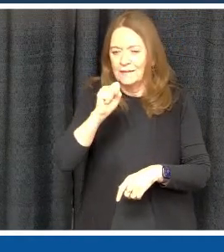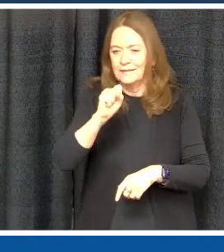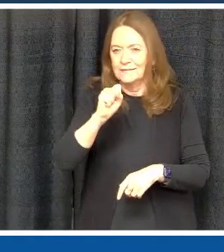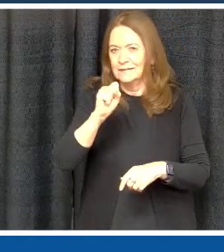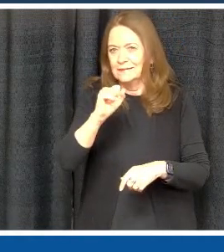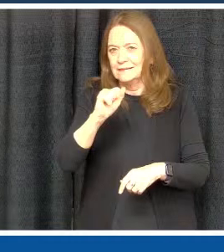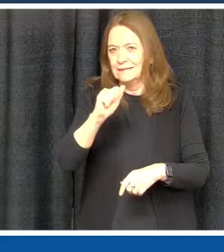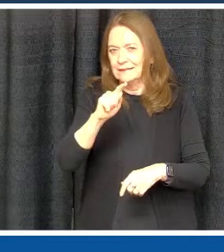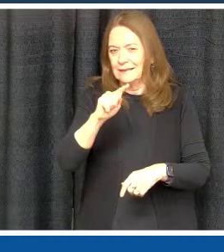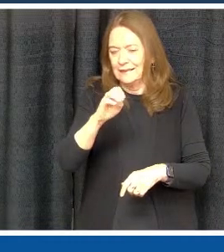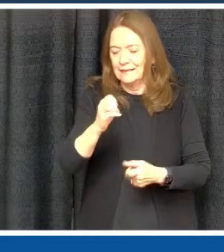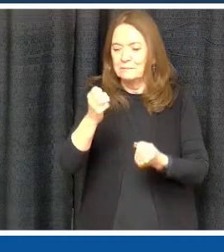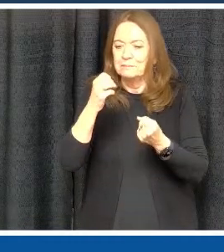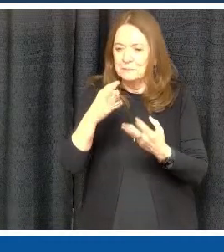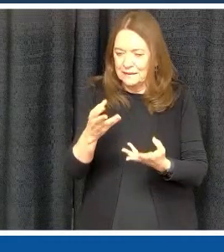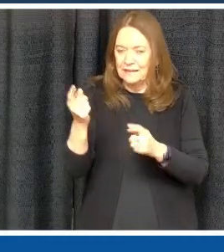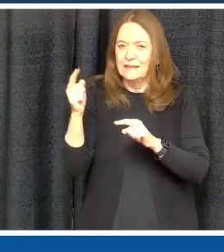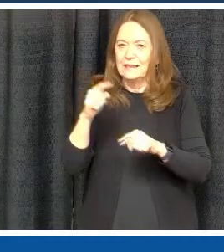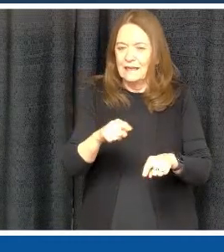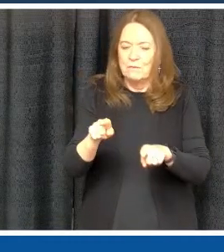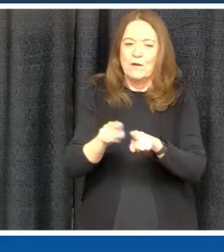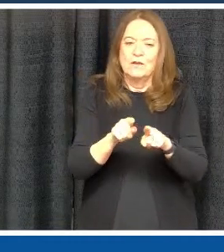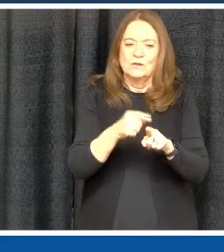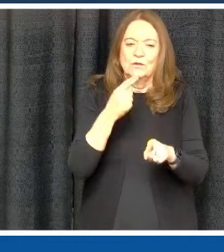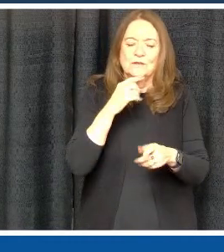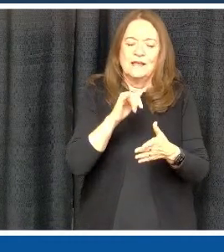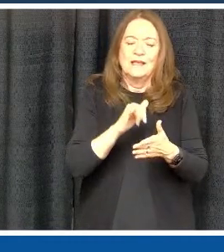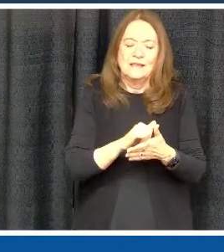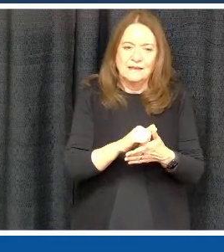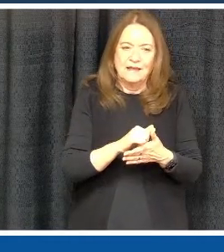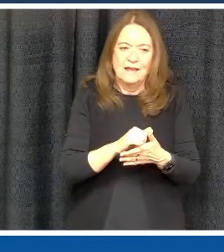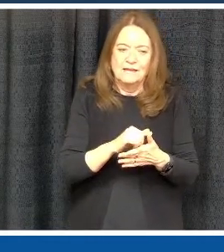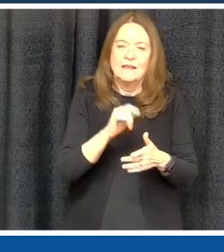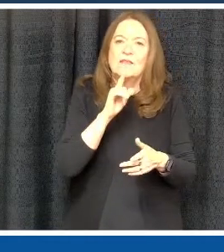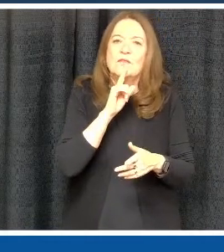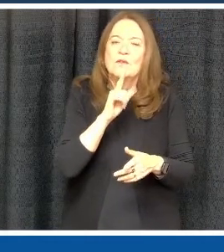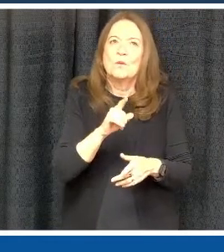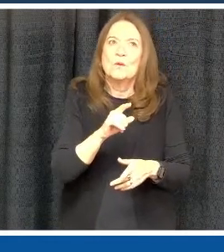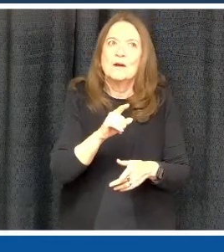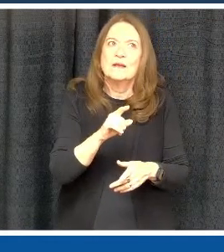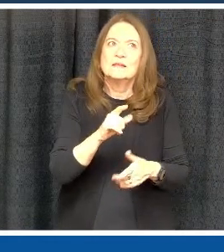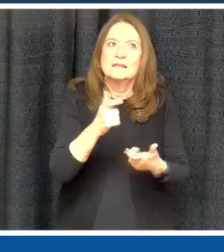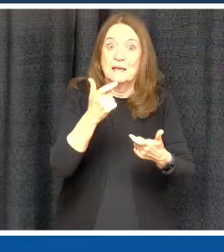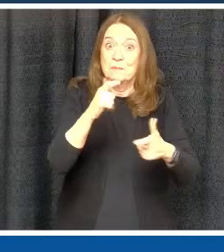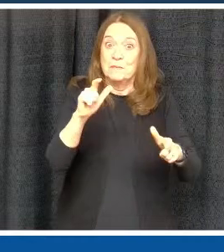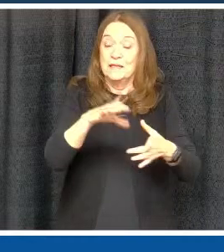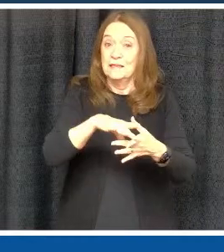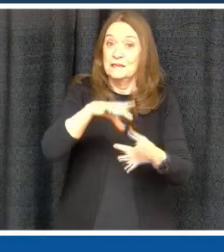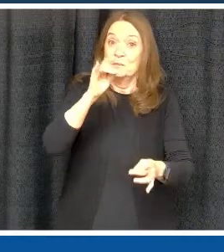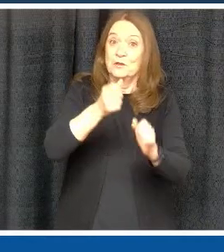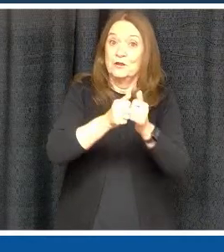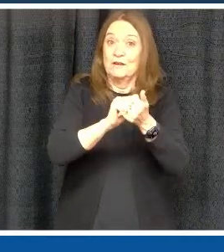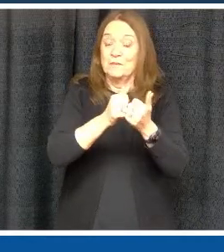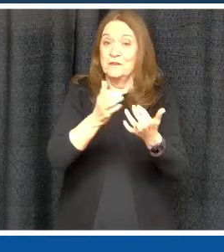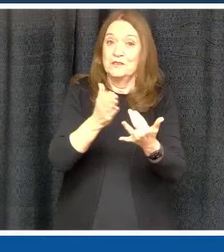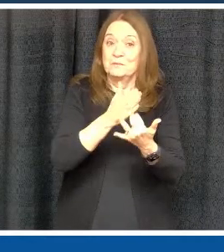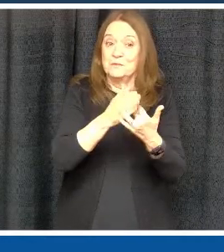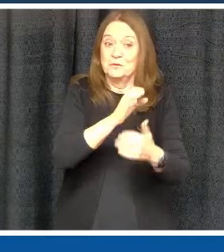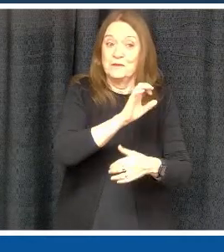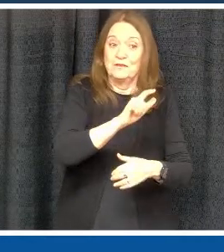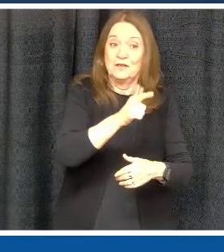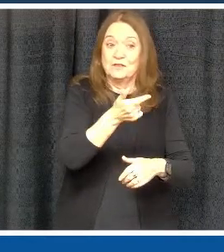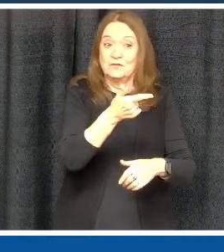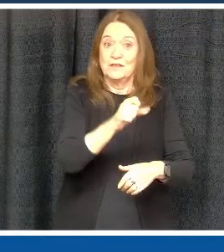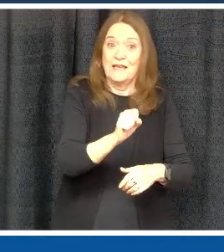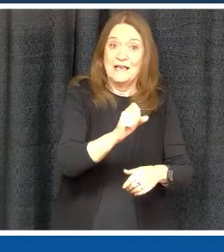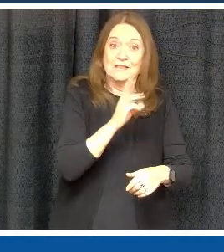that came out. I will also say that there was a big spirit competition between Clarksville Gas and